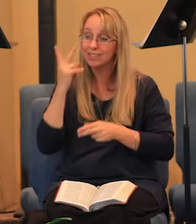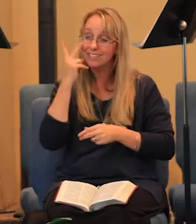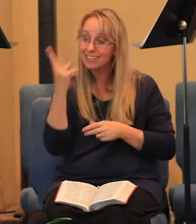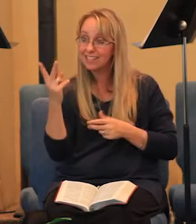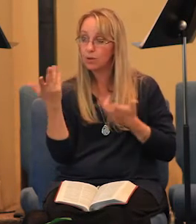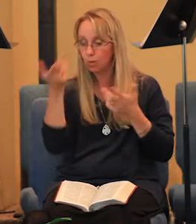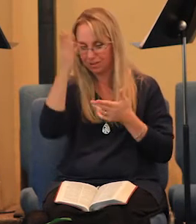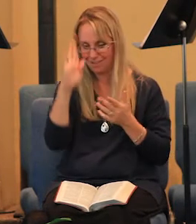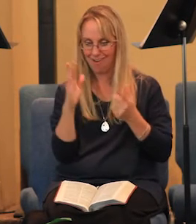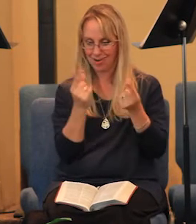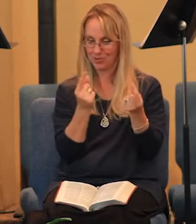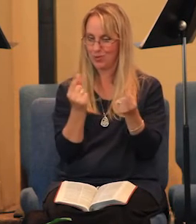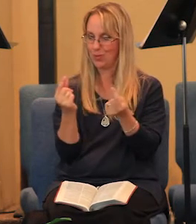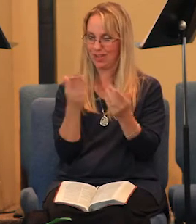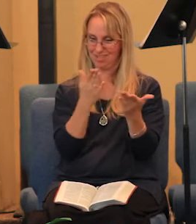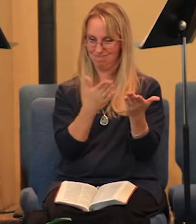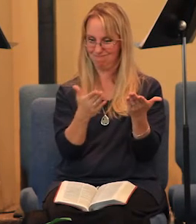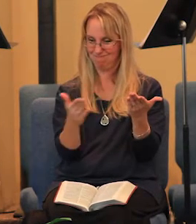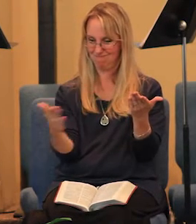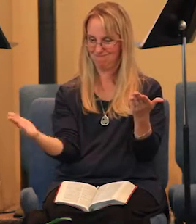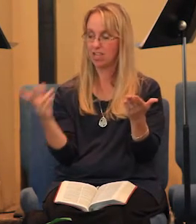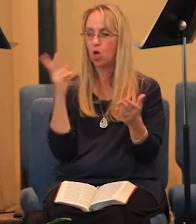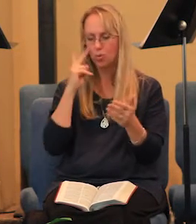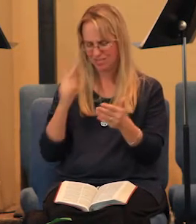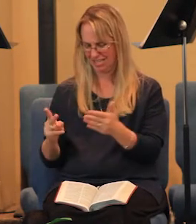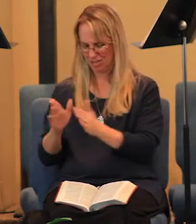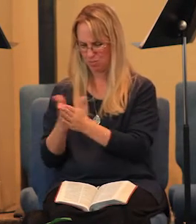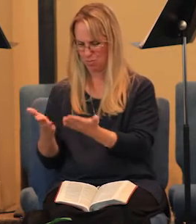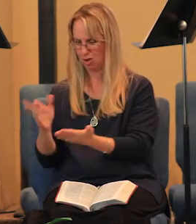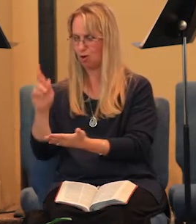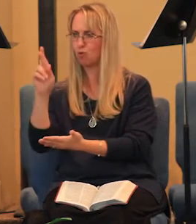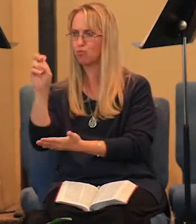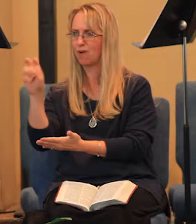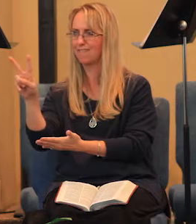to. I mean, just go to the book of Revelation.